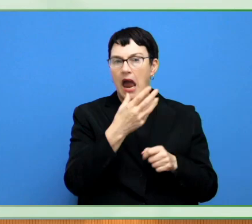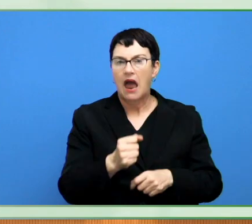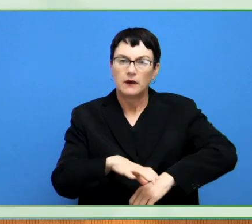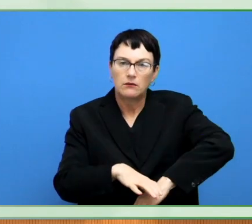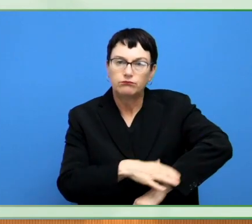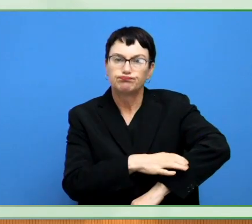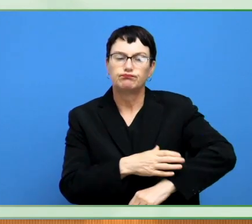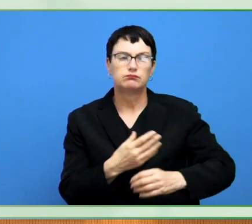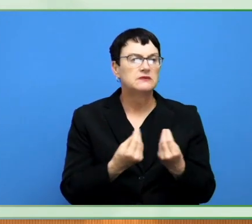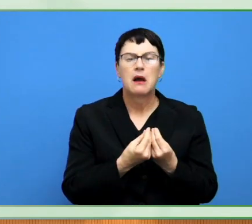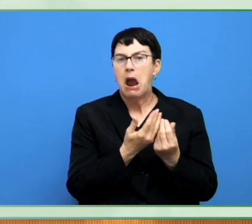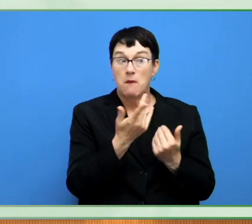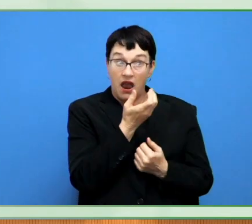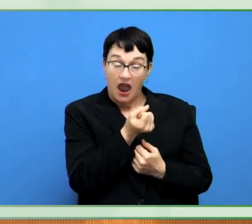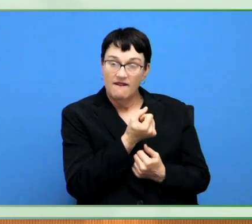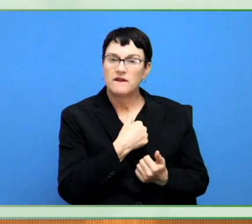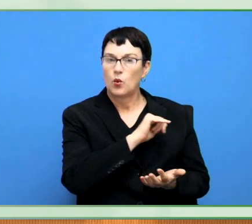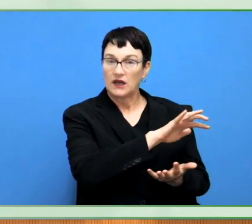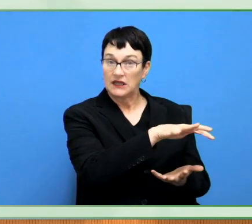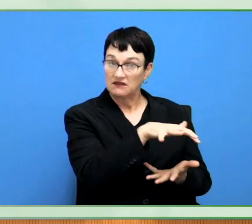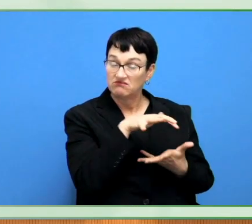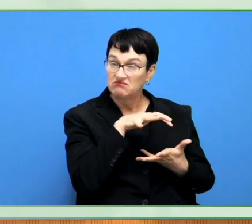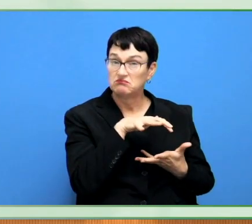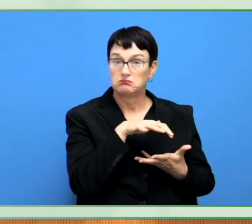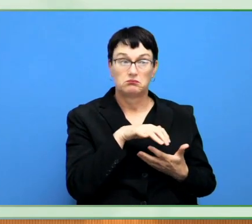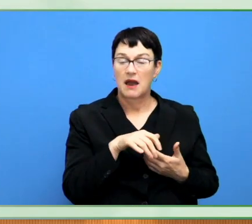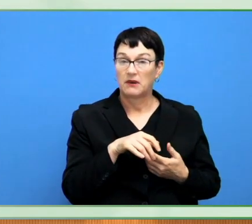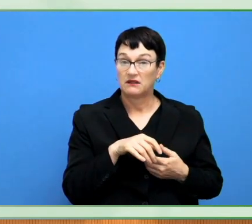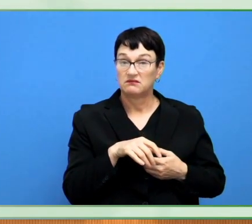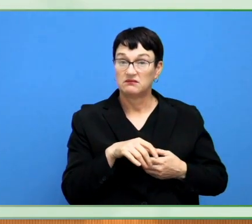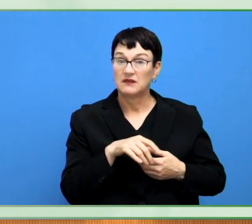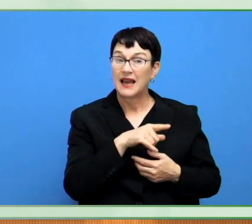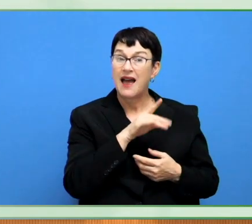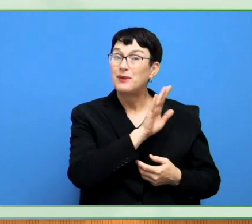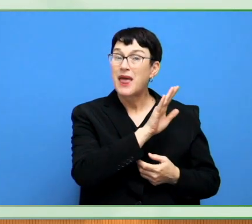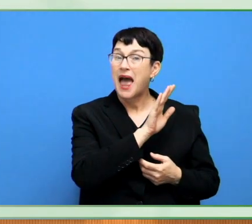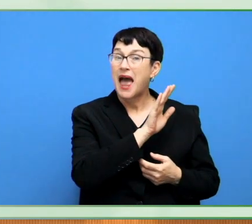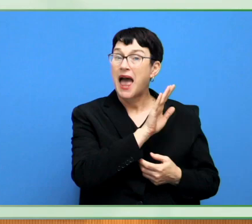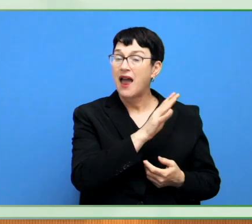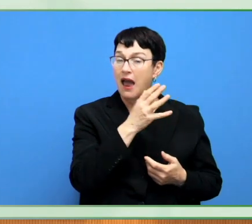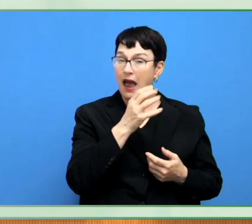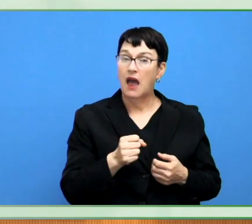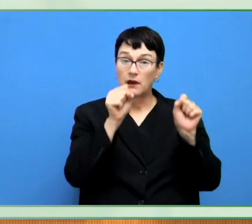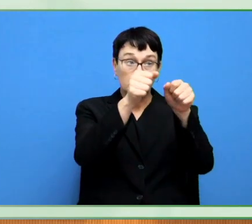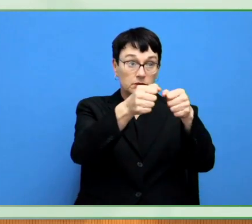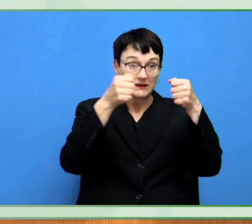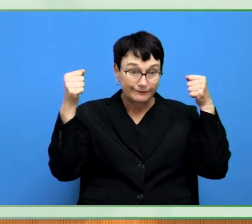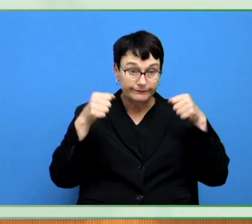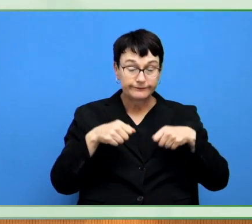accumulate 1, 2, 3, 4, 5 legs in their closets. Clinics who, in the fitting process throughout the